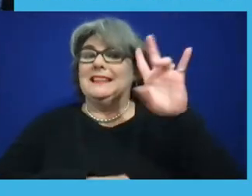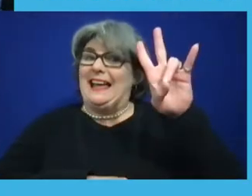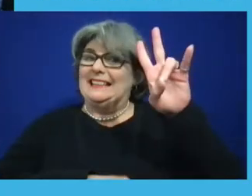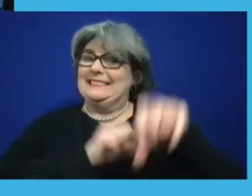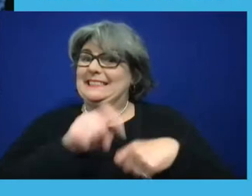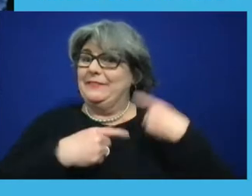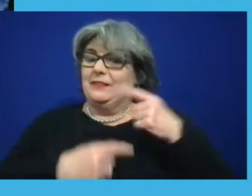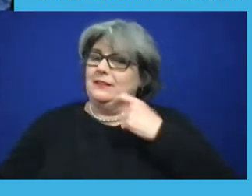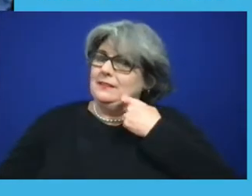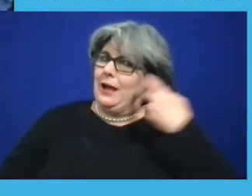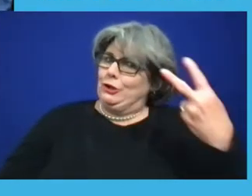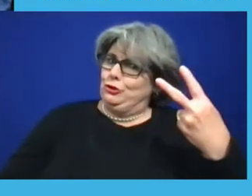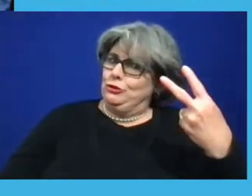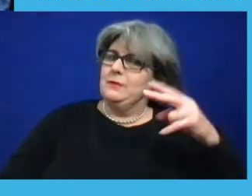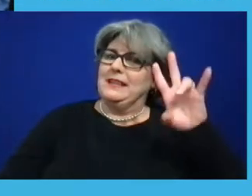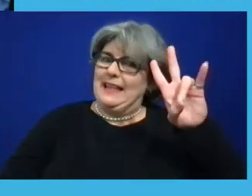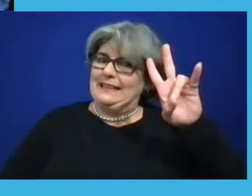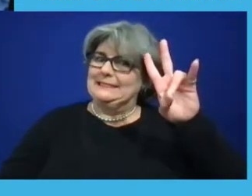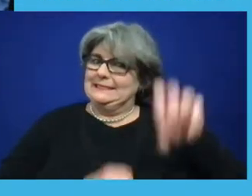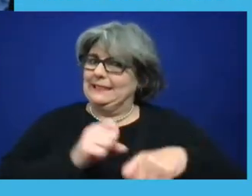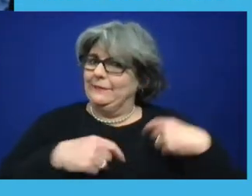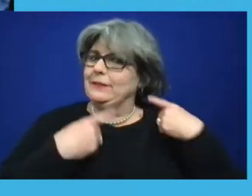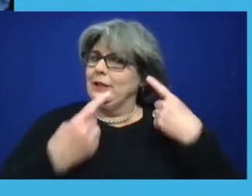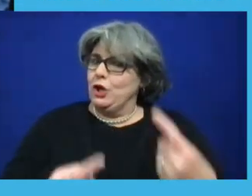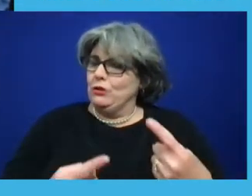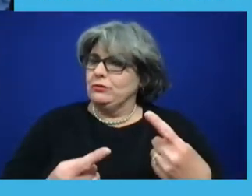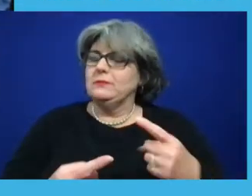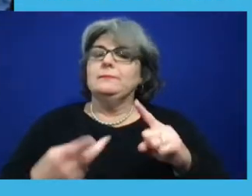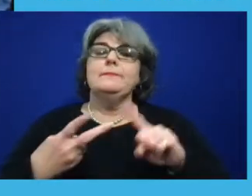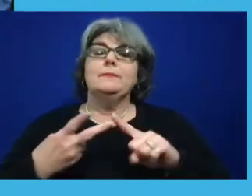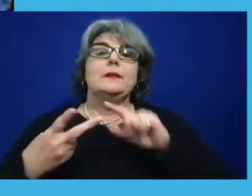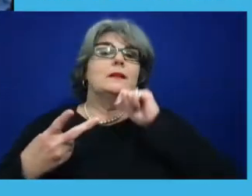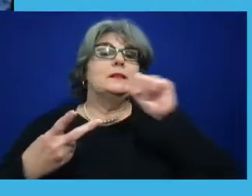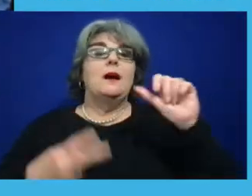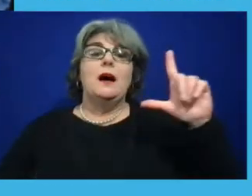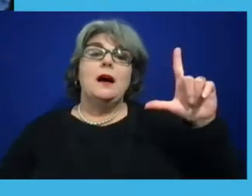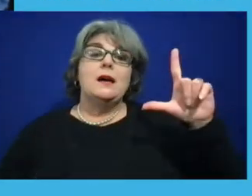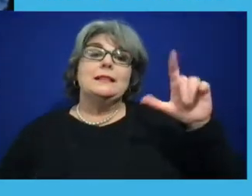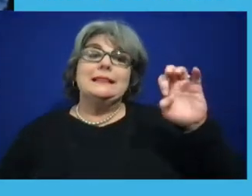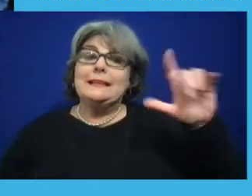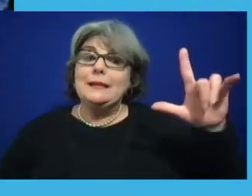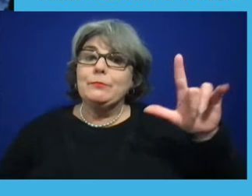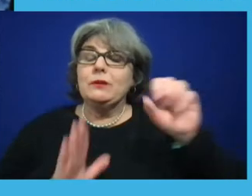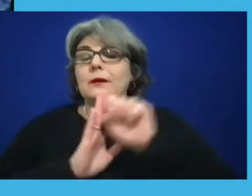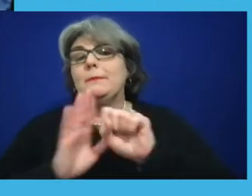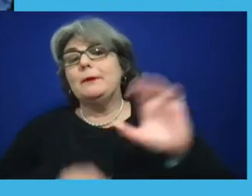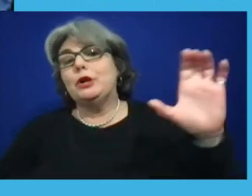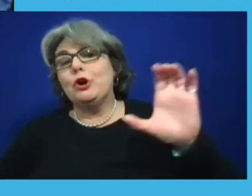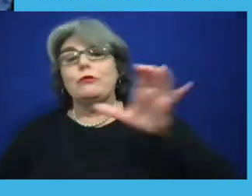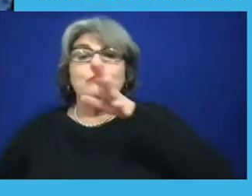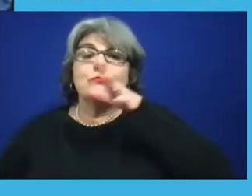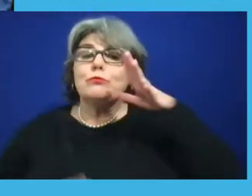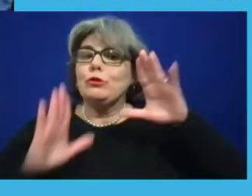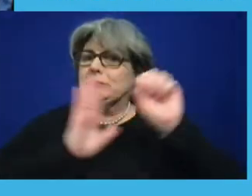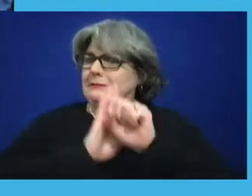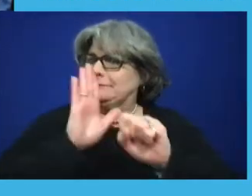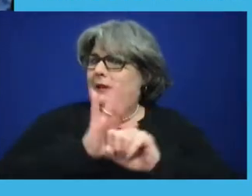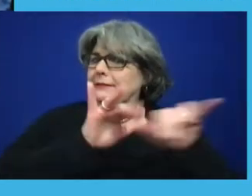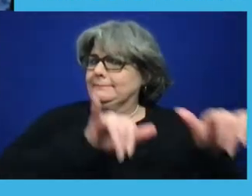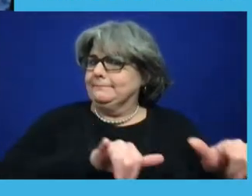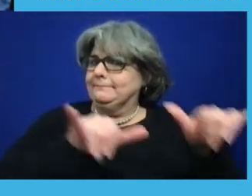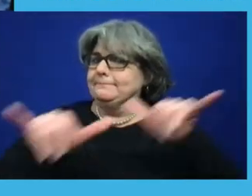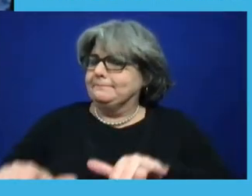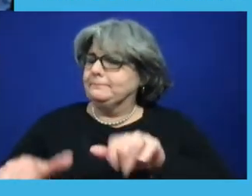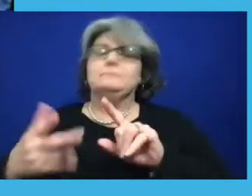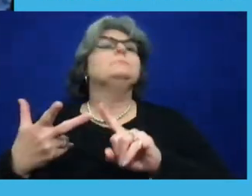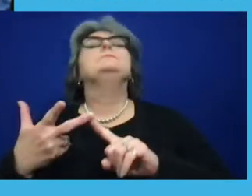Violent crime has gone up over the last 7 years, not just the last two. Not just in liberal